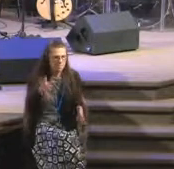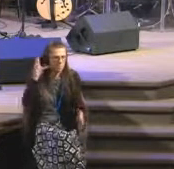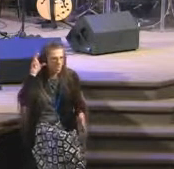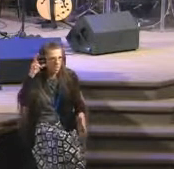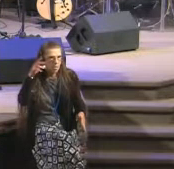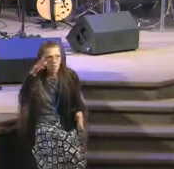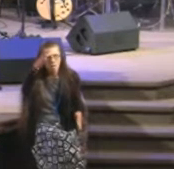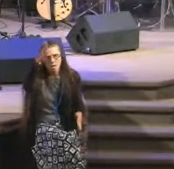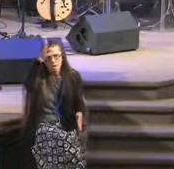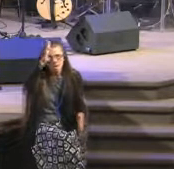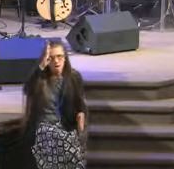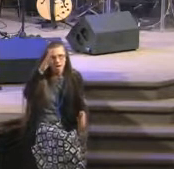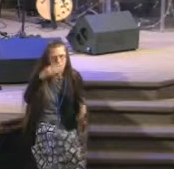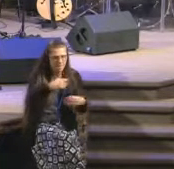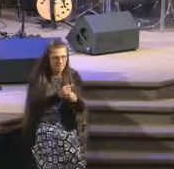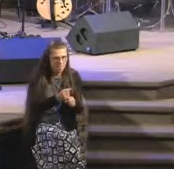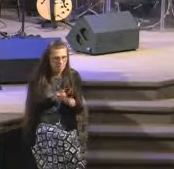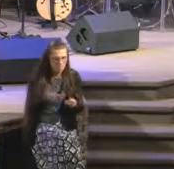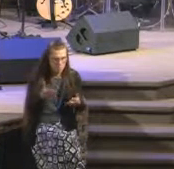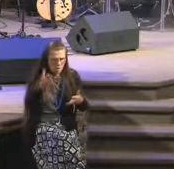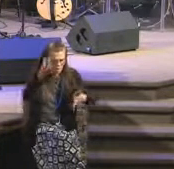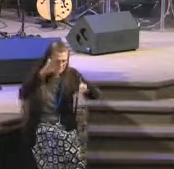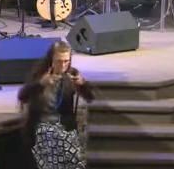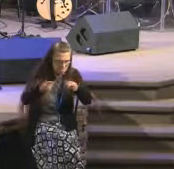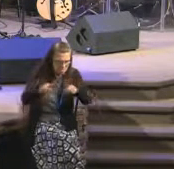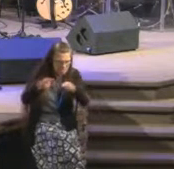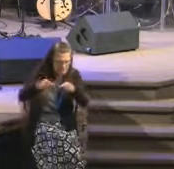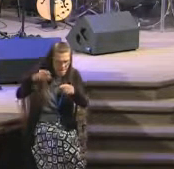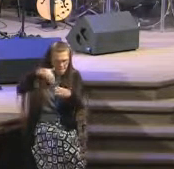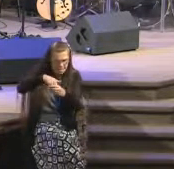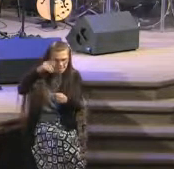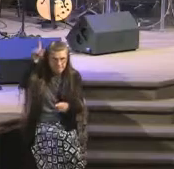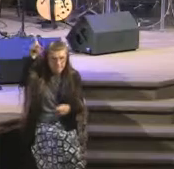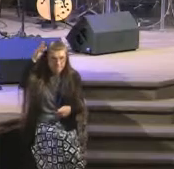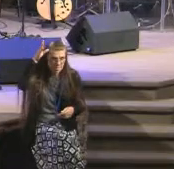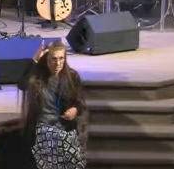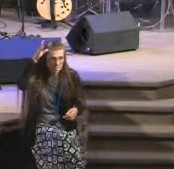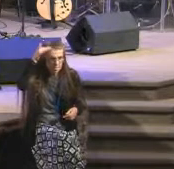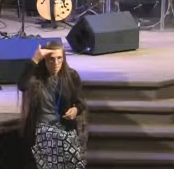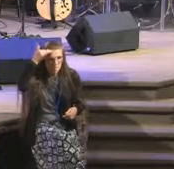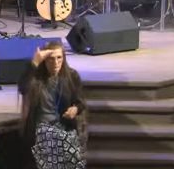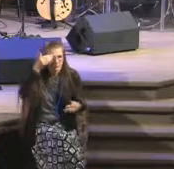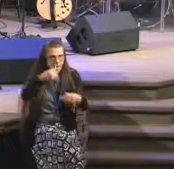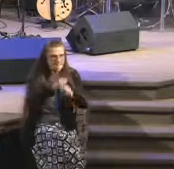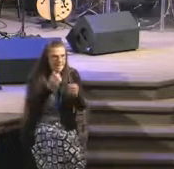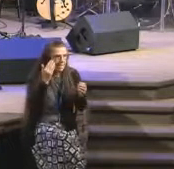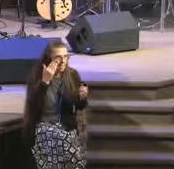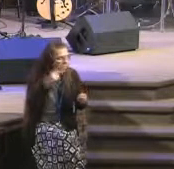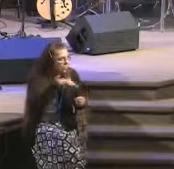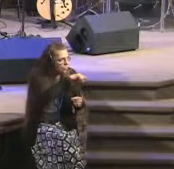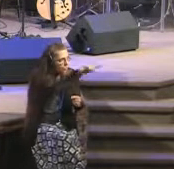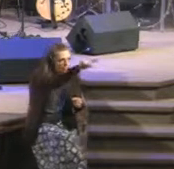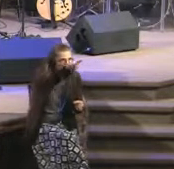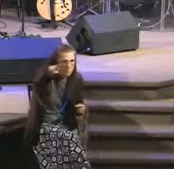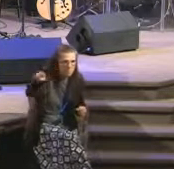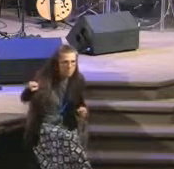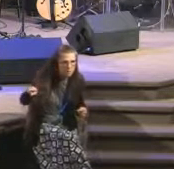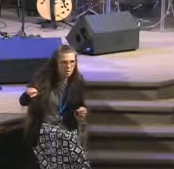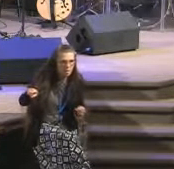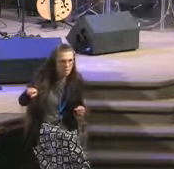of God, and they make what is going on in God's mind, they make that known to those that are around them.